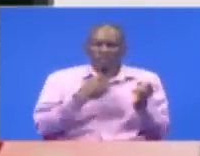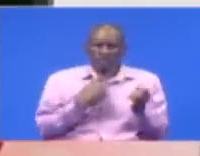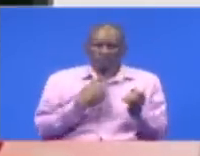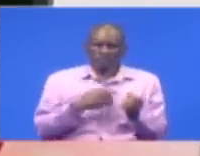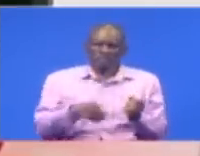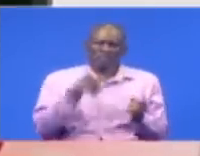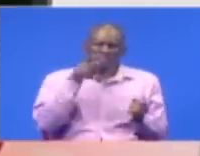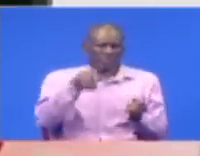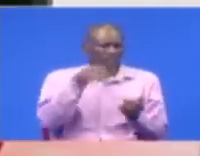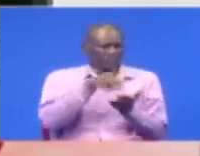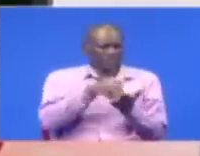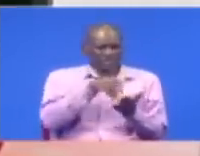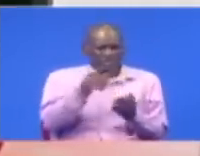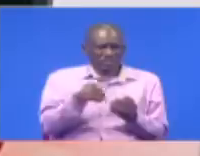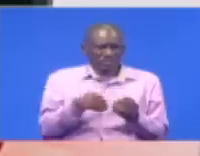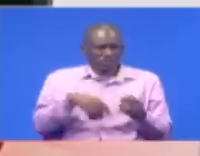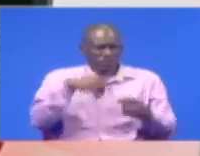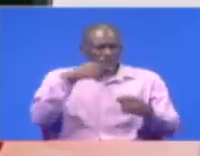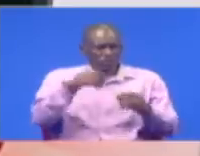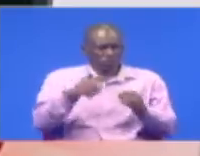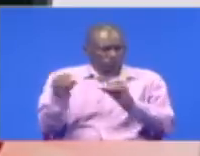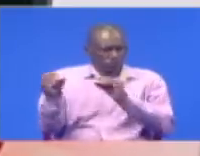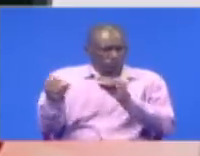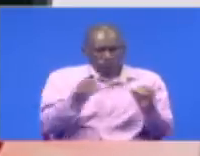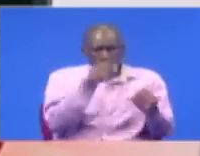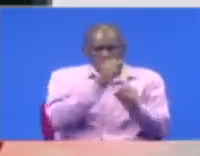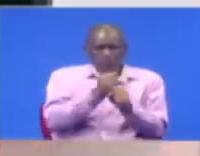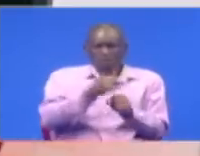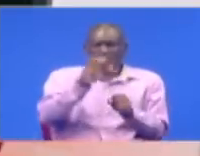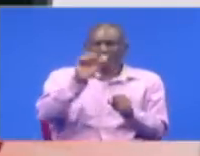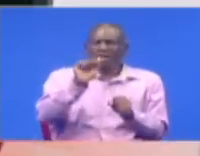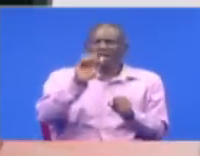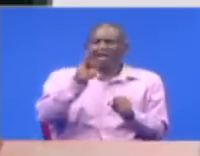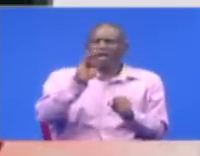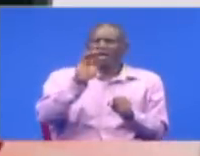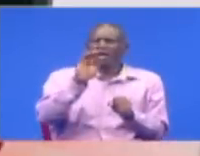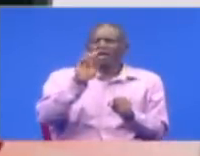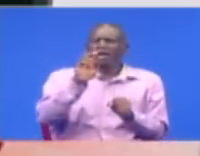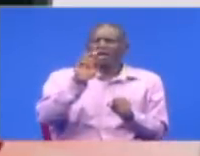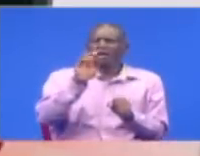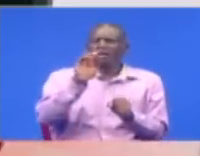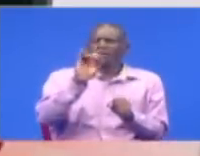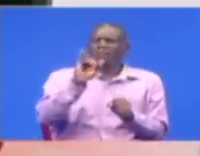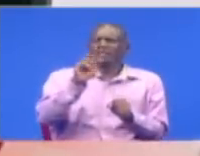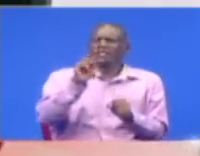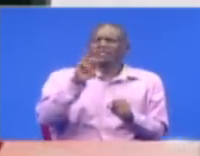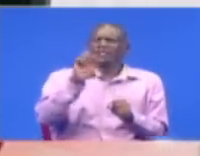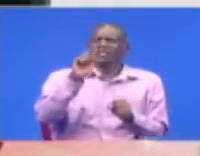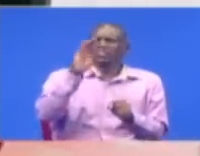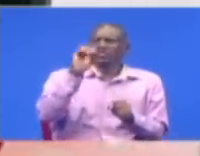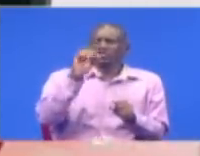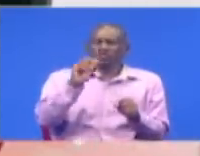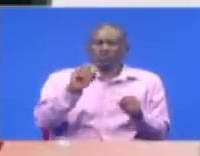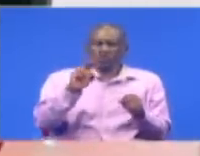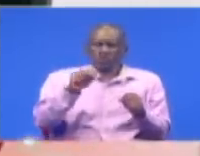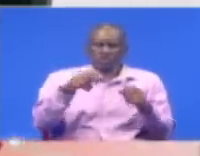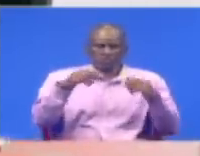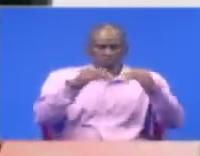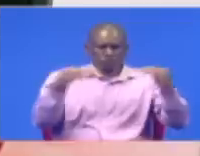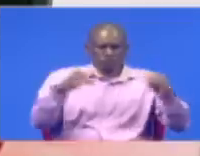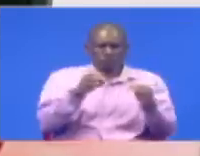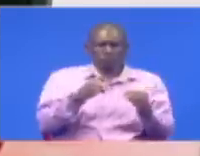That case was going towards making arbitration insular from judicial